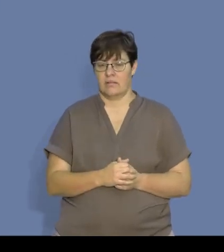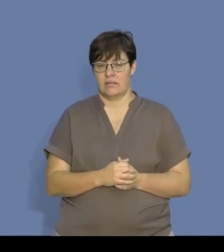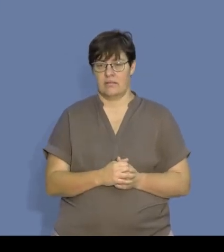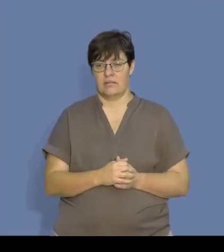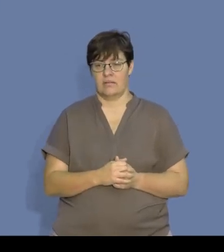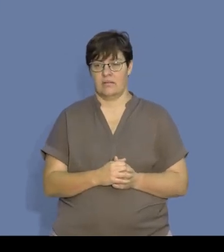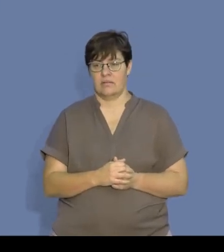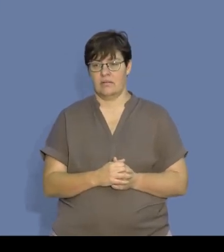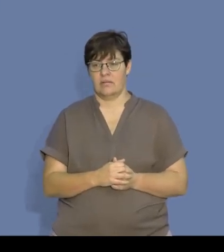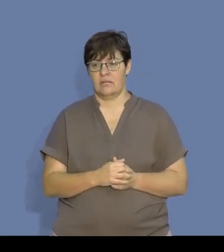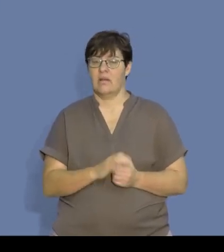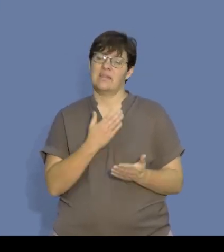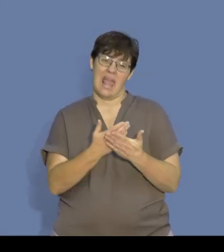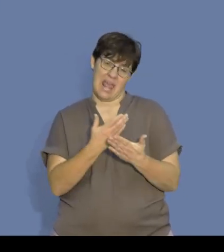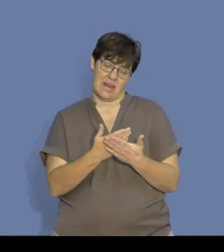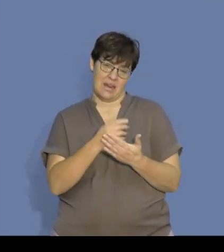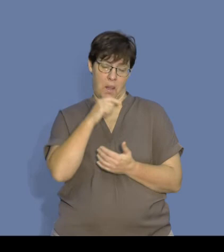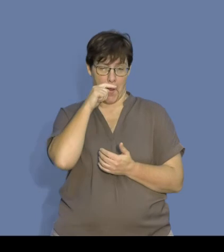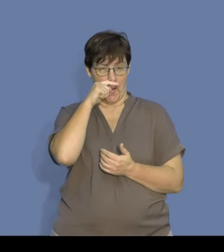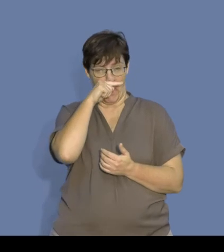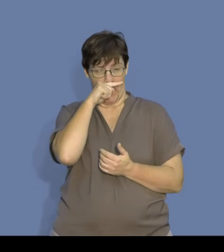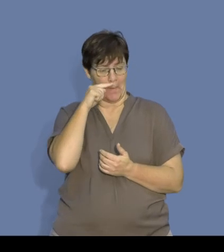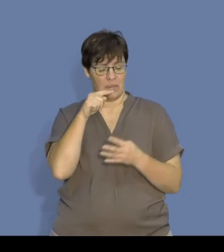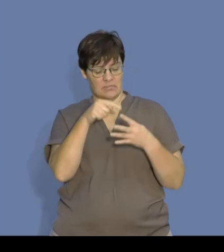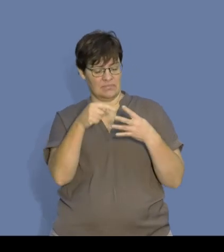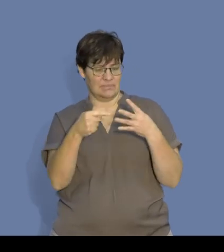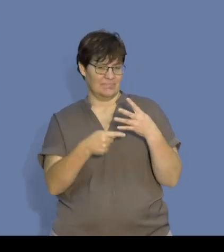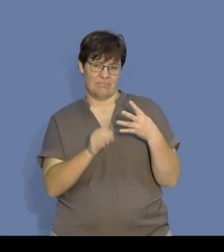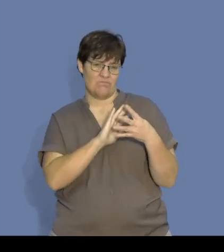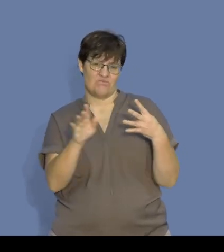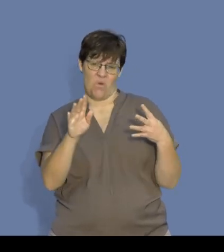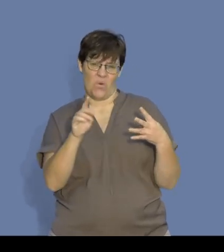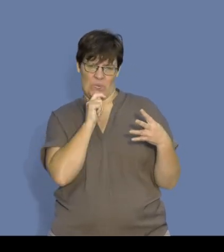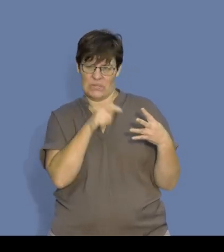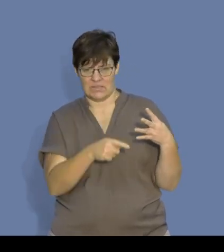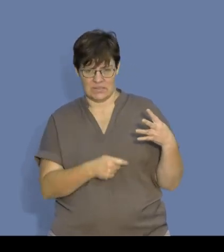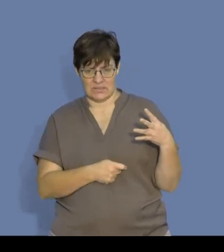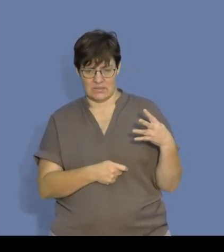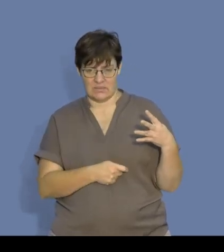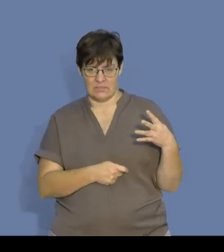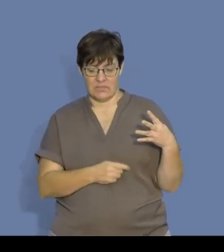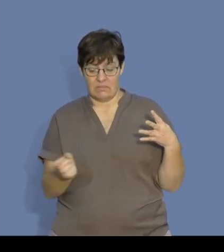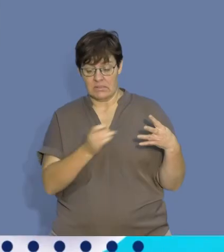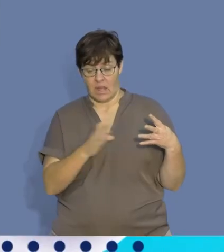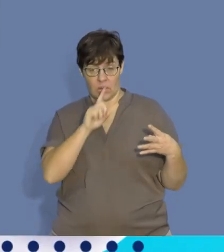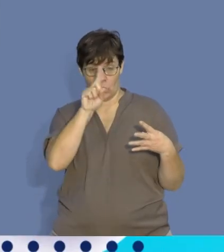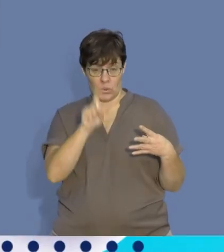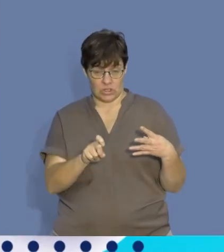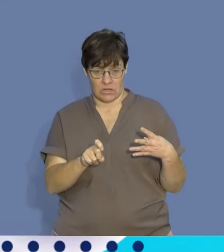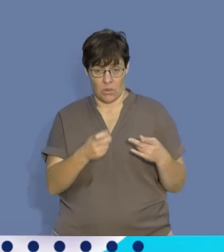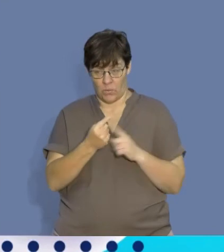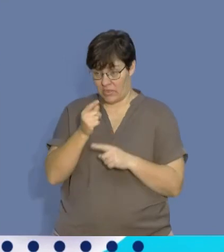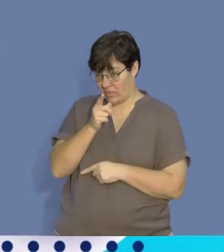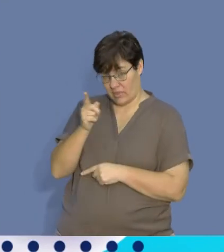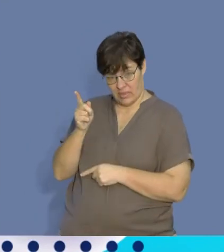okay, and can. There we go. There's the other one. If I start a question with one